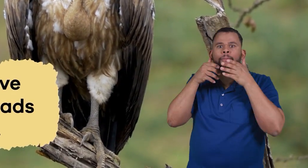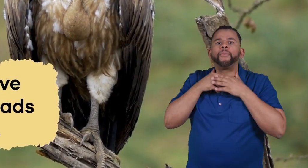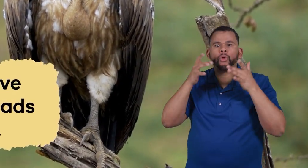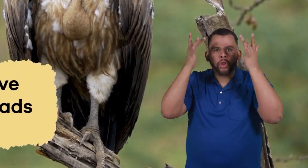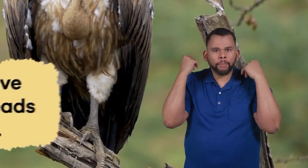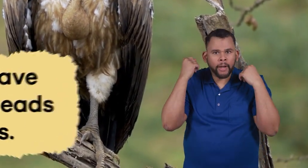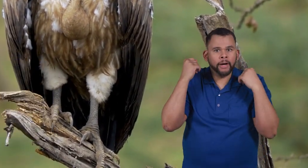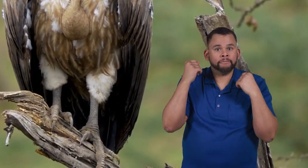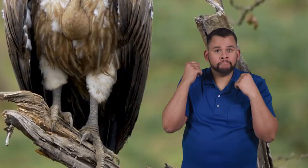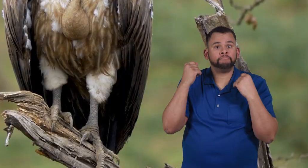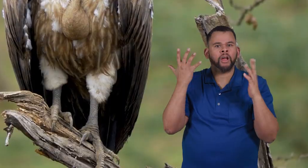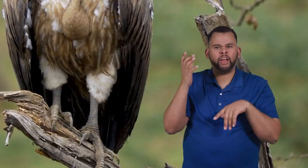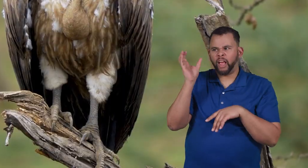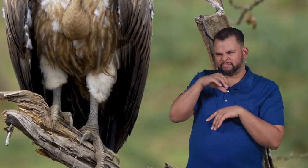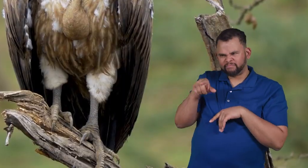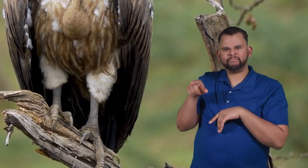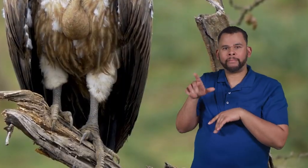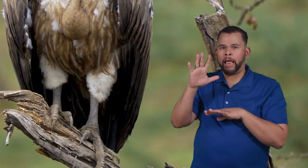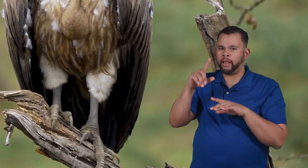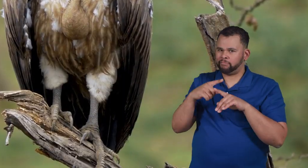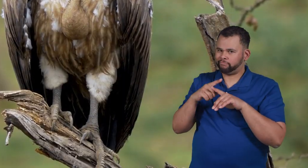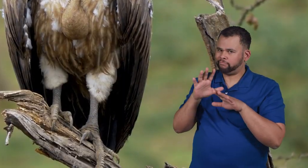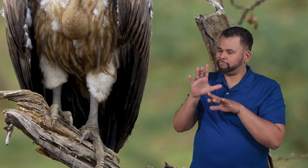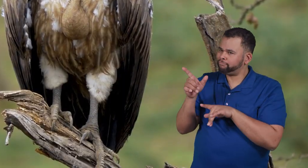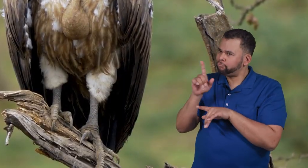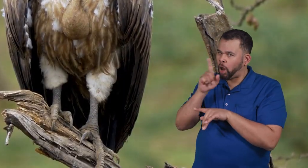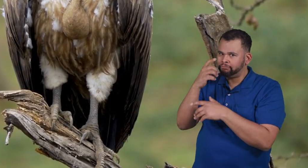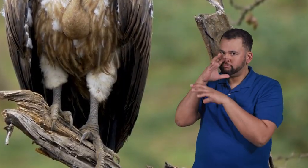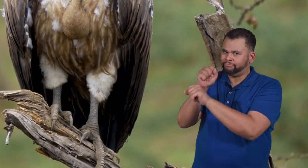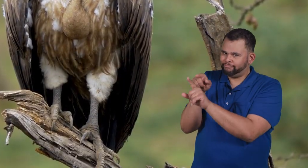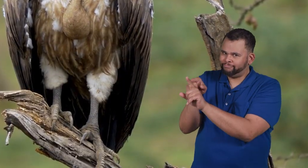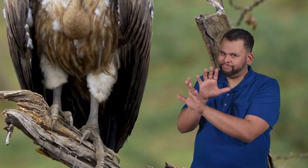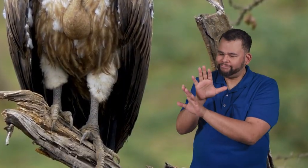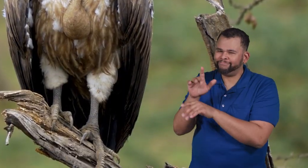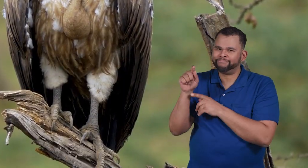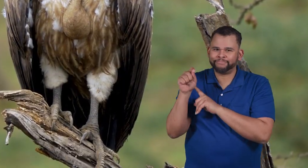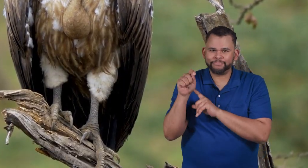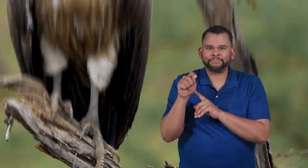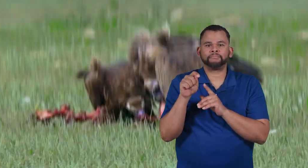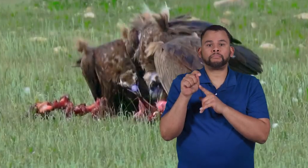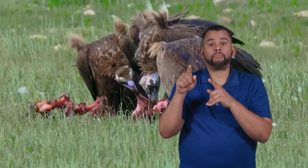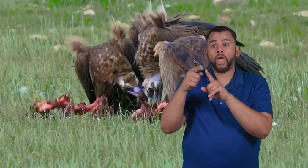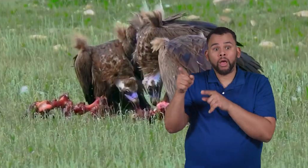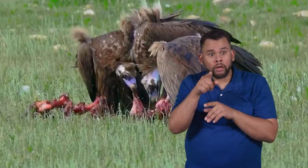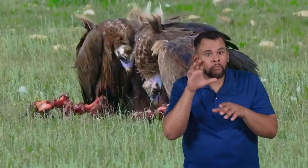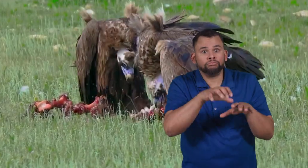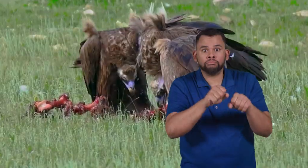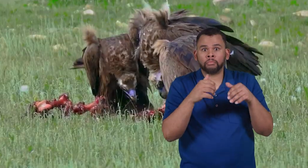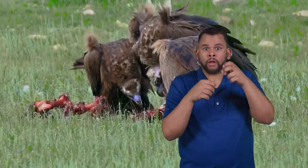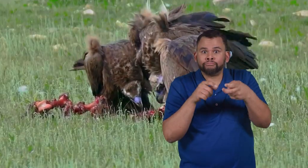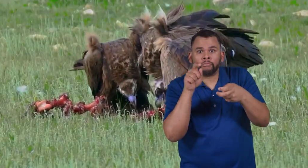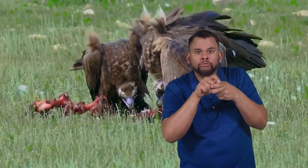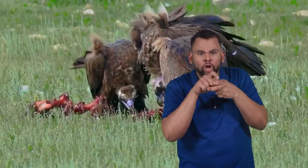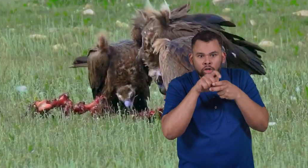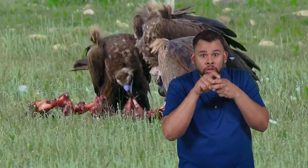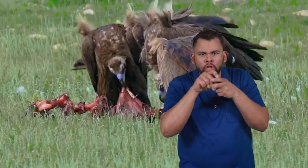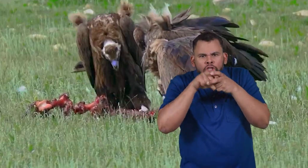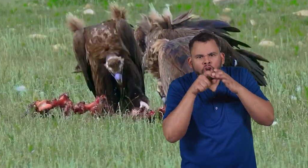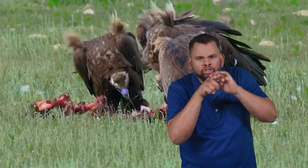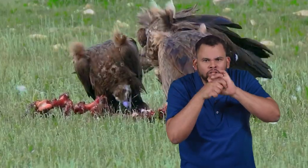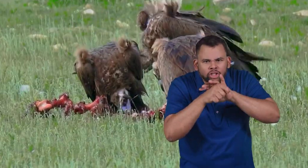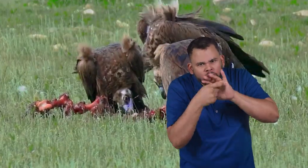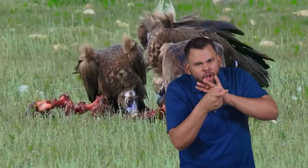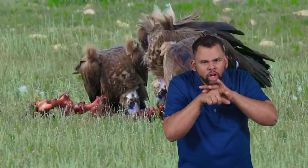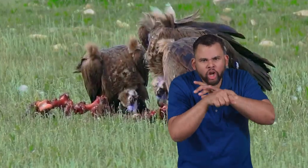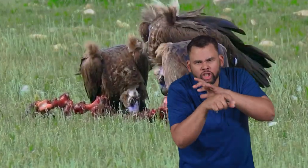and necks, which may look a bit unusual, but it's pretty practical. When they eat, they often stick their